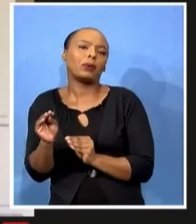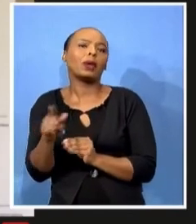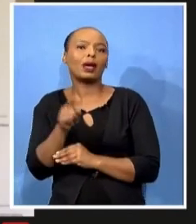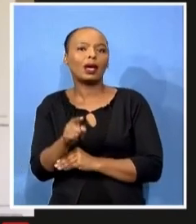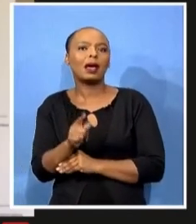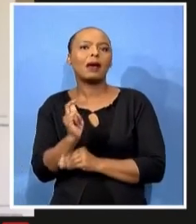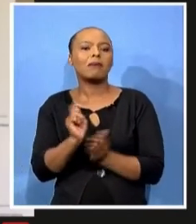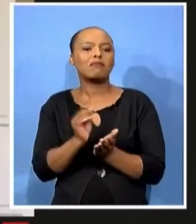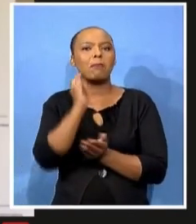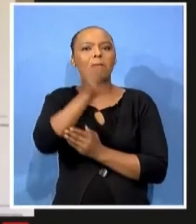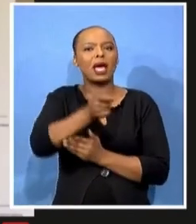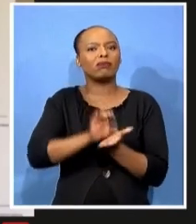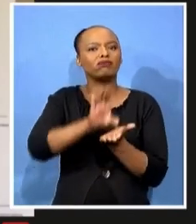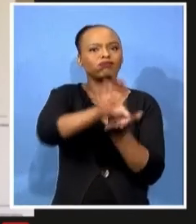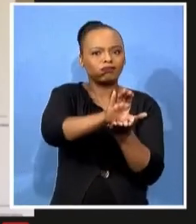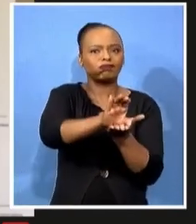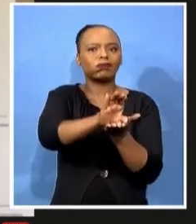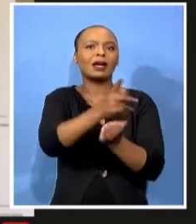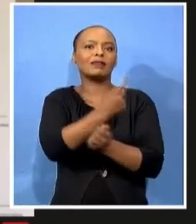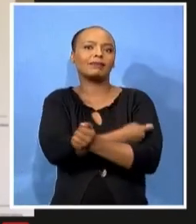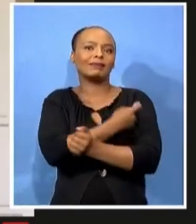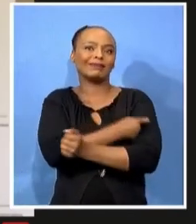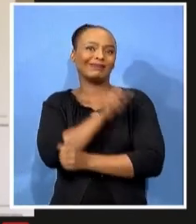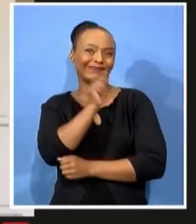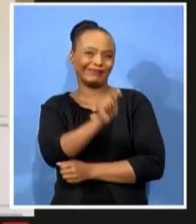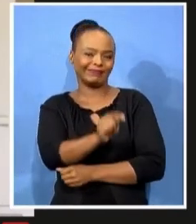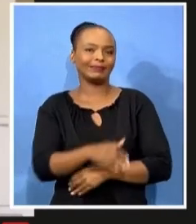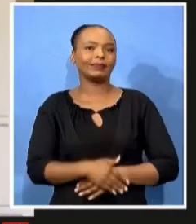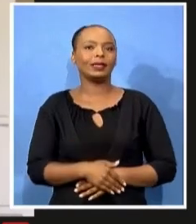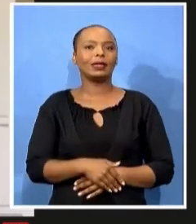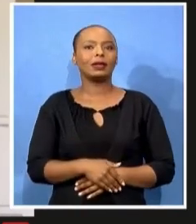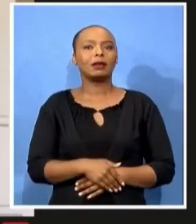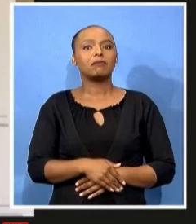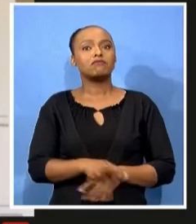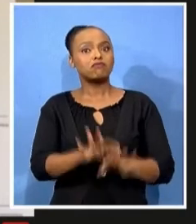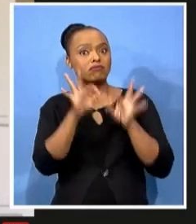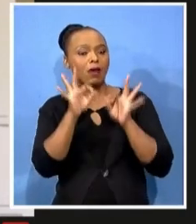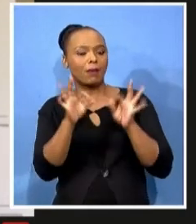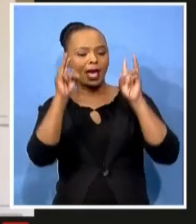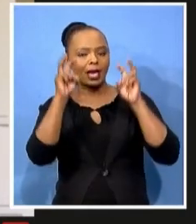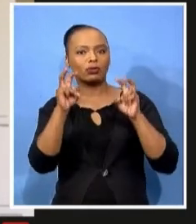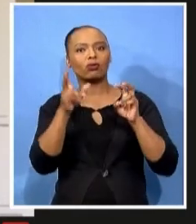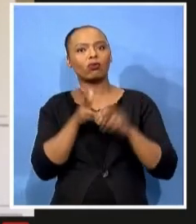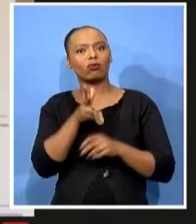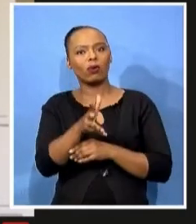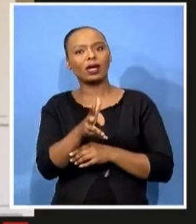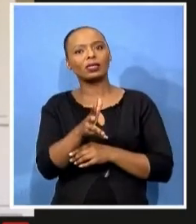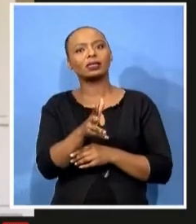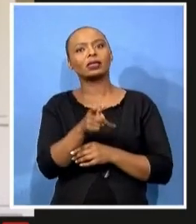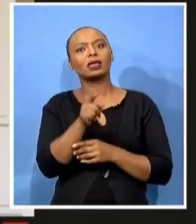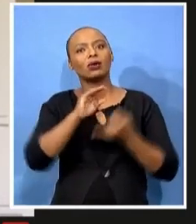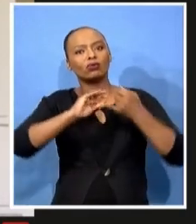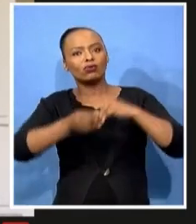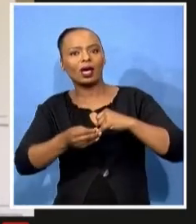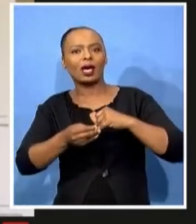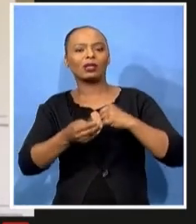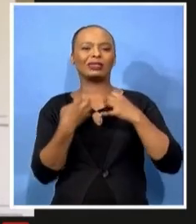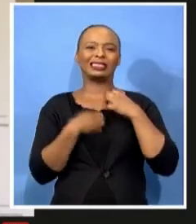issues that would have warranted the degree of anxiety that could have been generated when